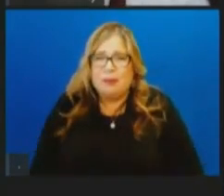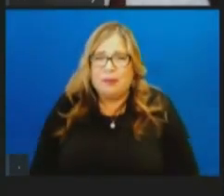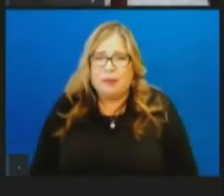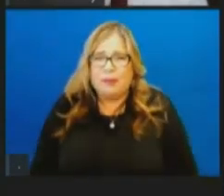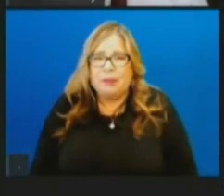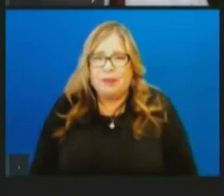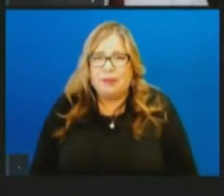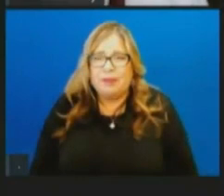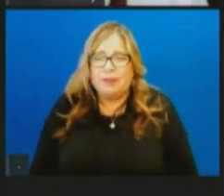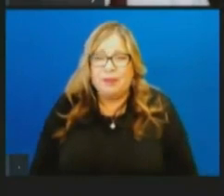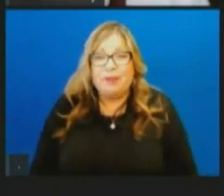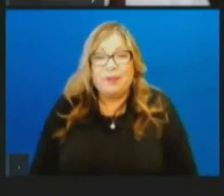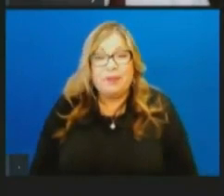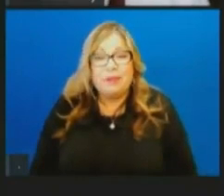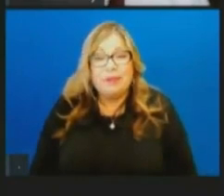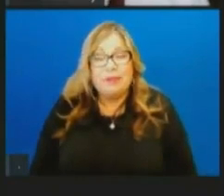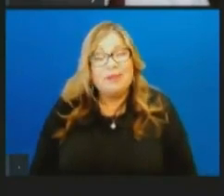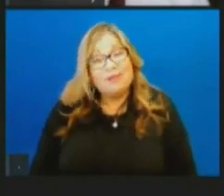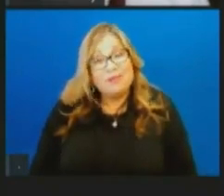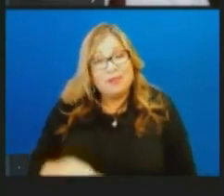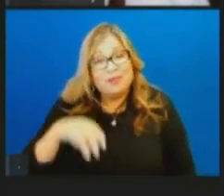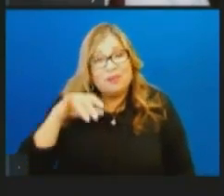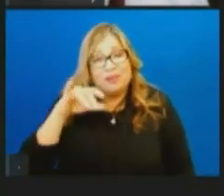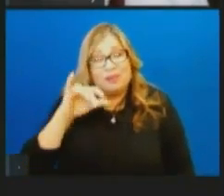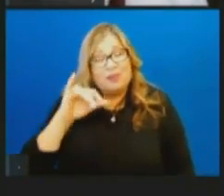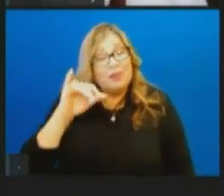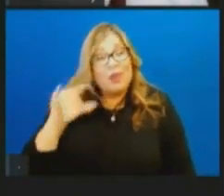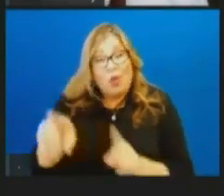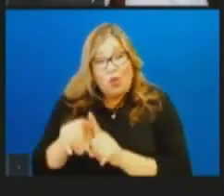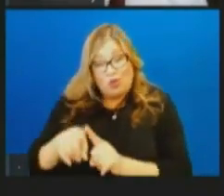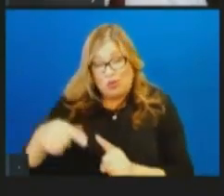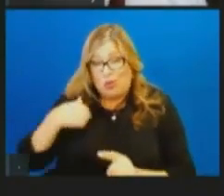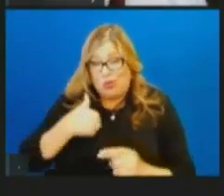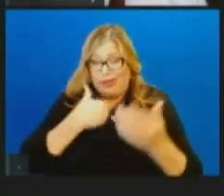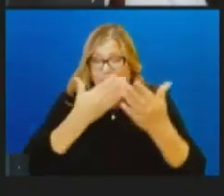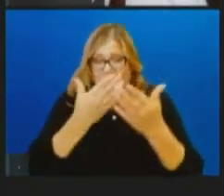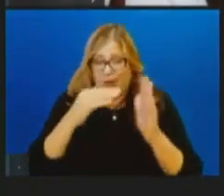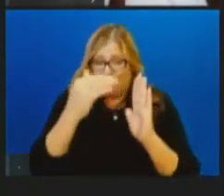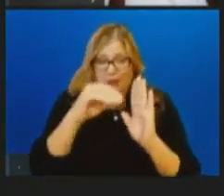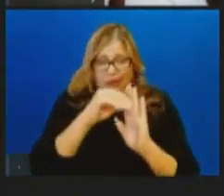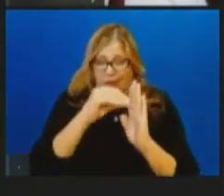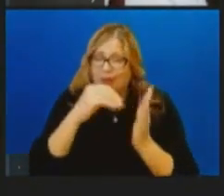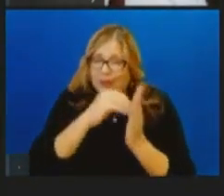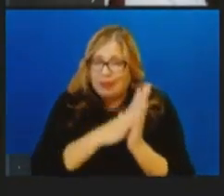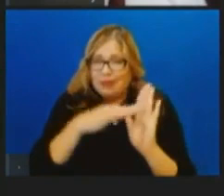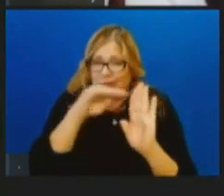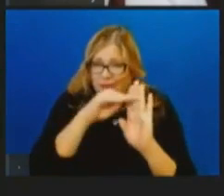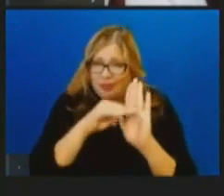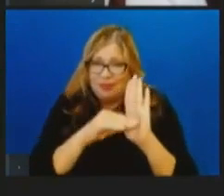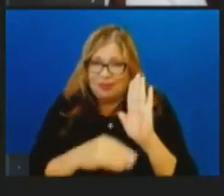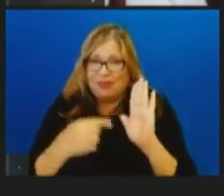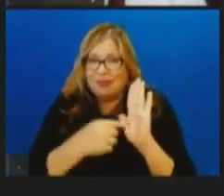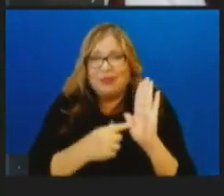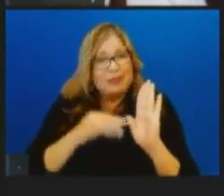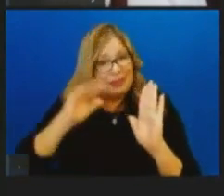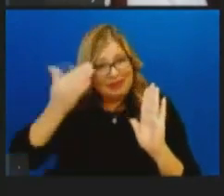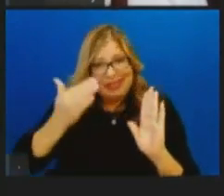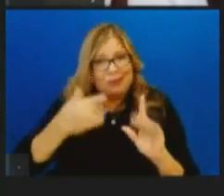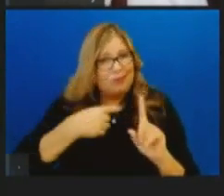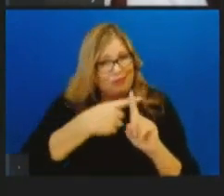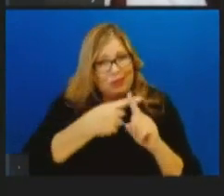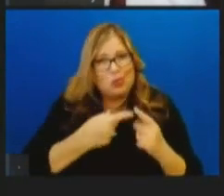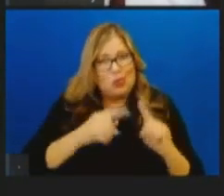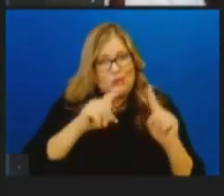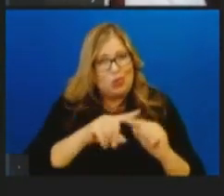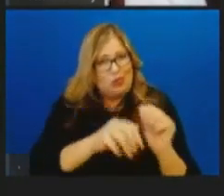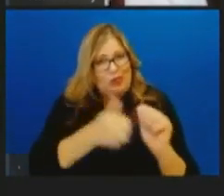And this winning formula plays out in the national data as well. We have 12% of the students in the country